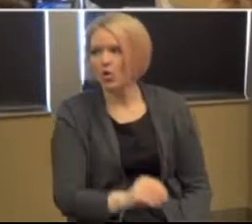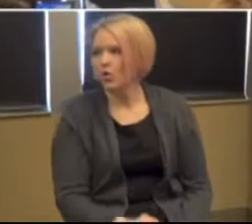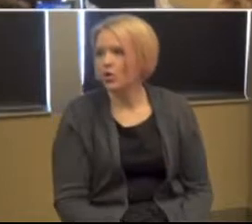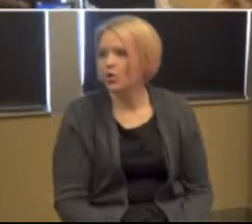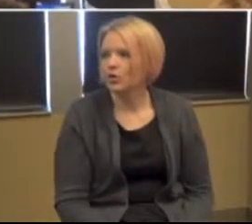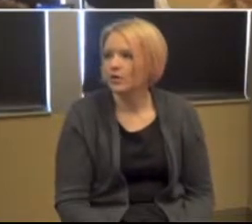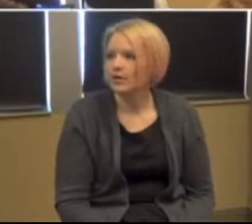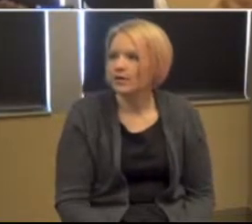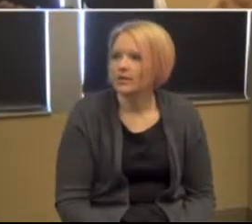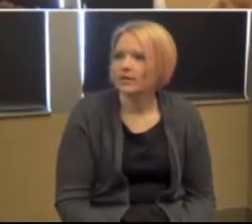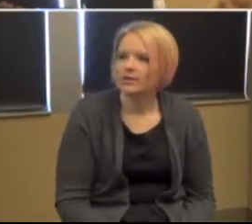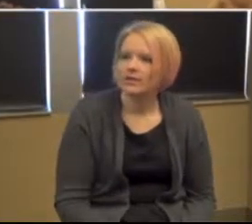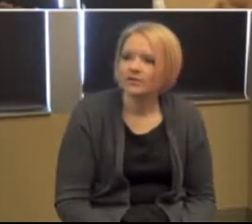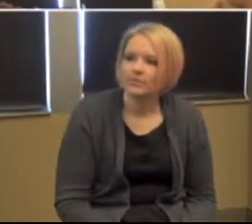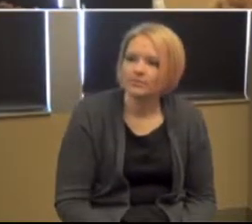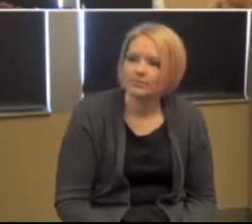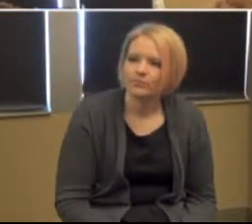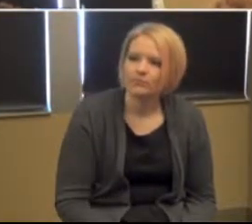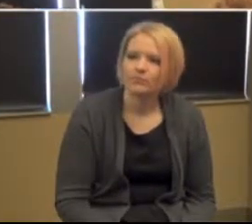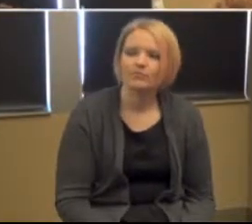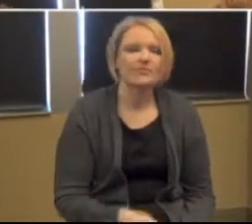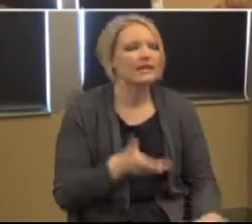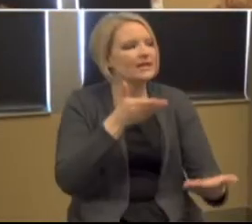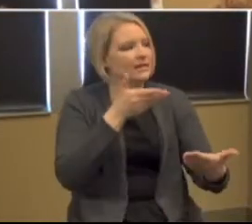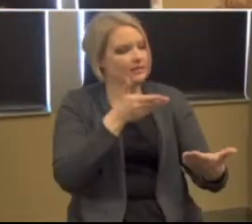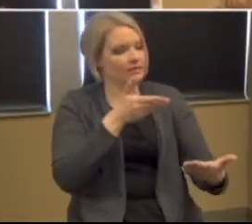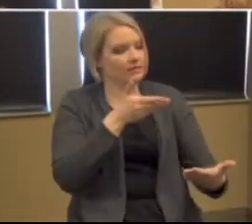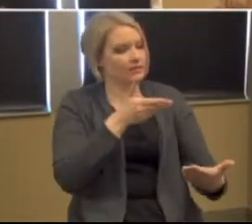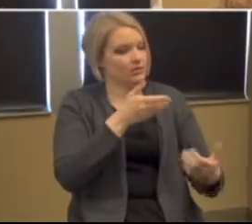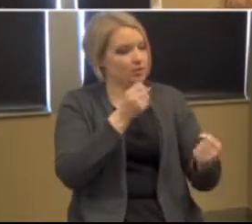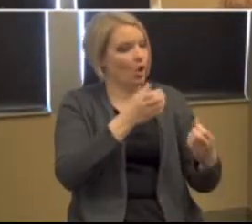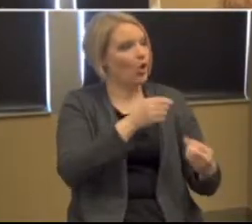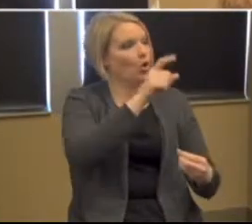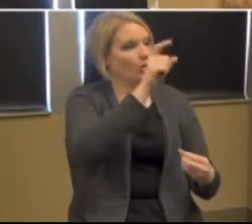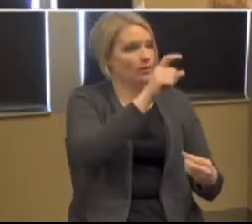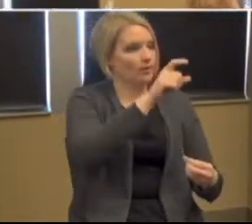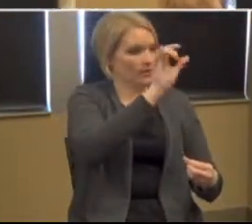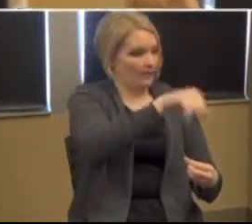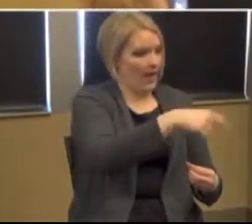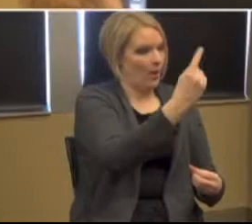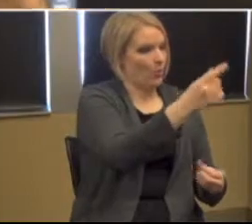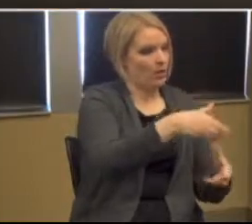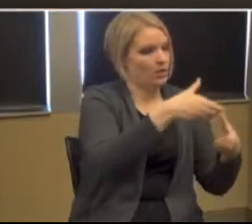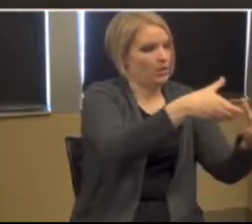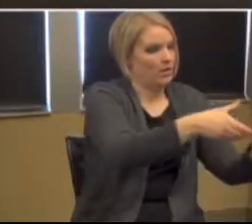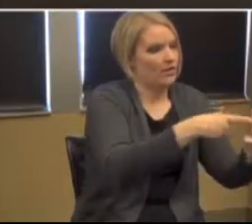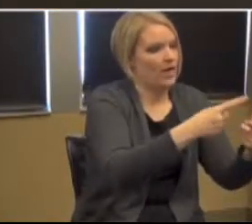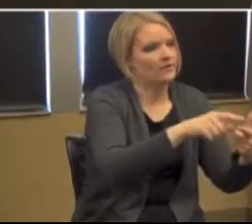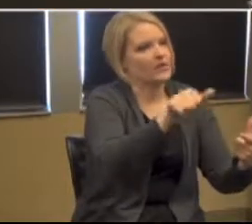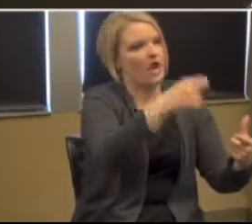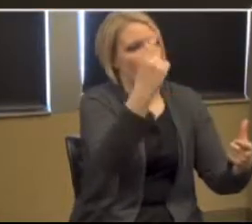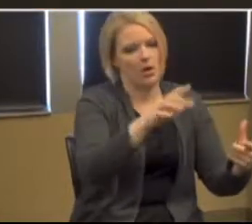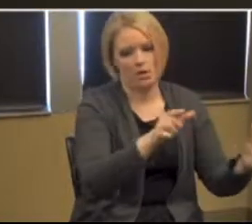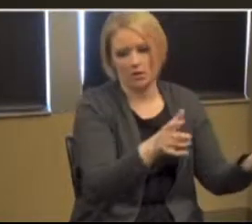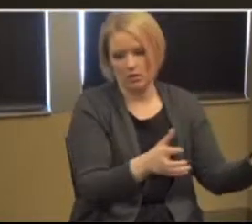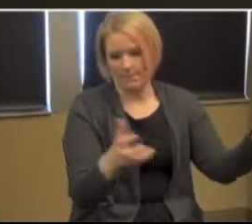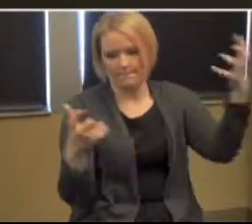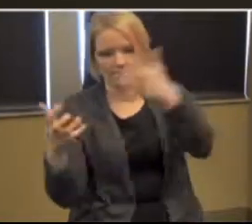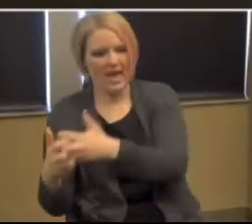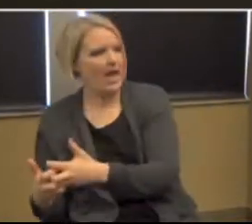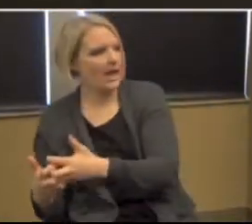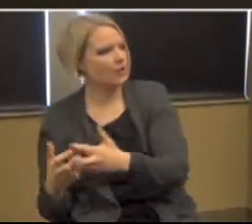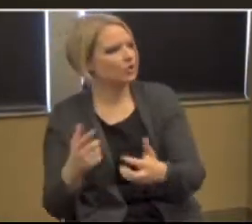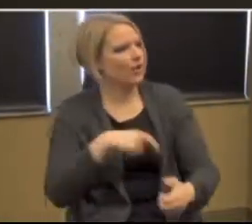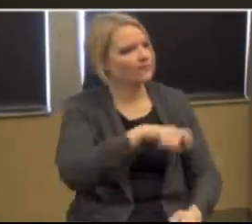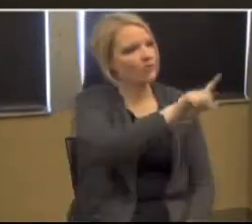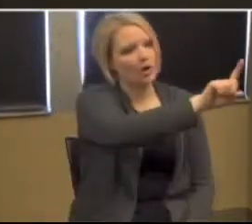somewhere in the area where that student is supposed to be matching it to. And so they take that object, and we're going to talk